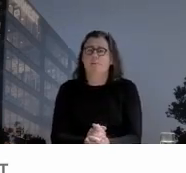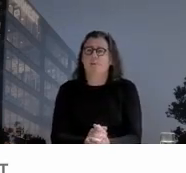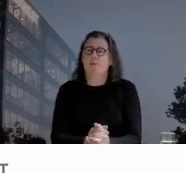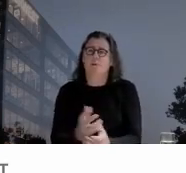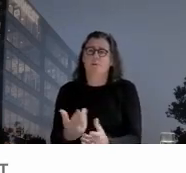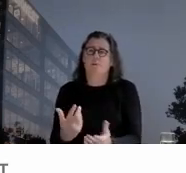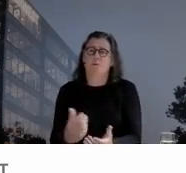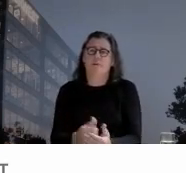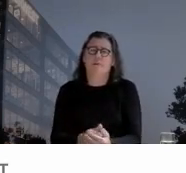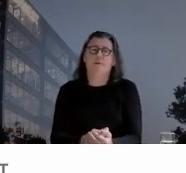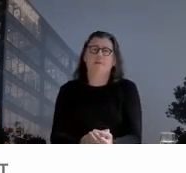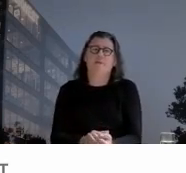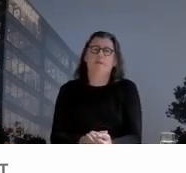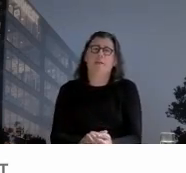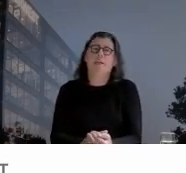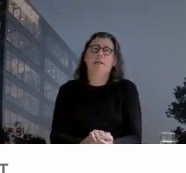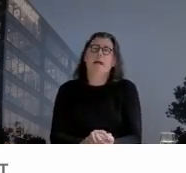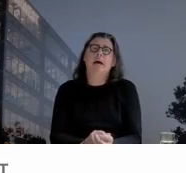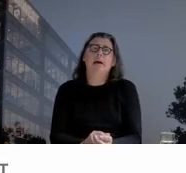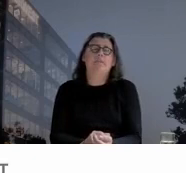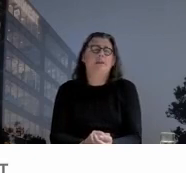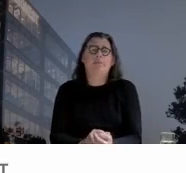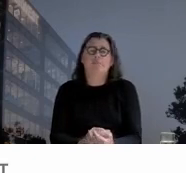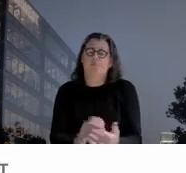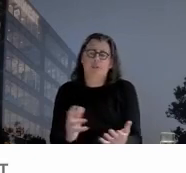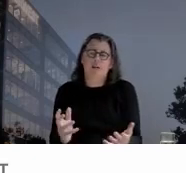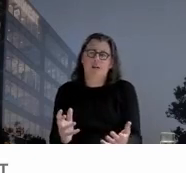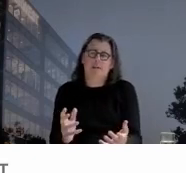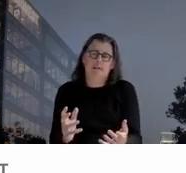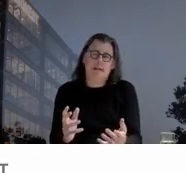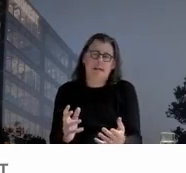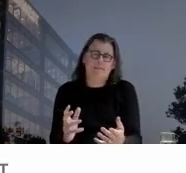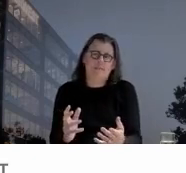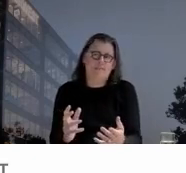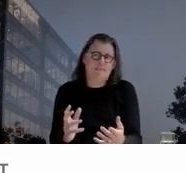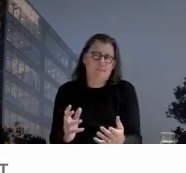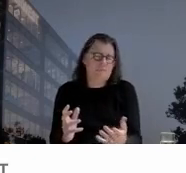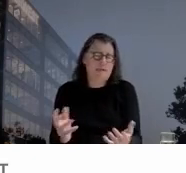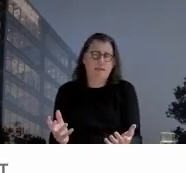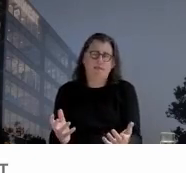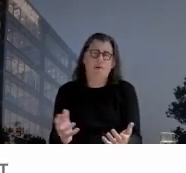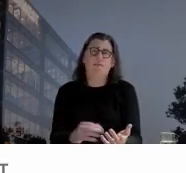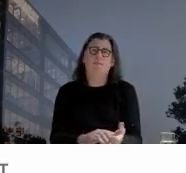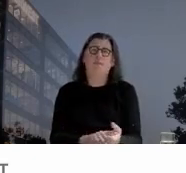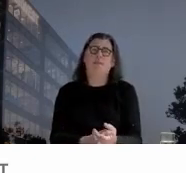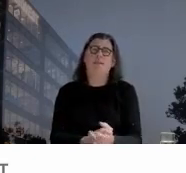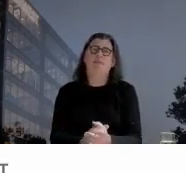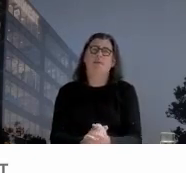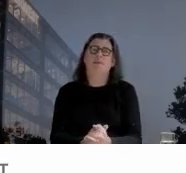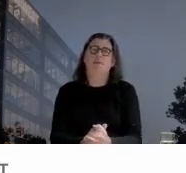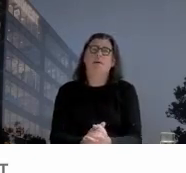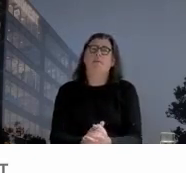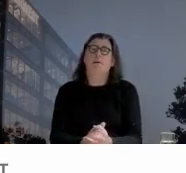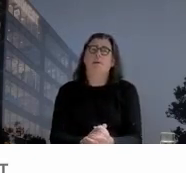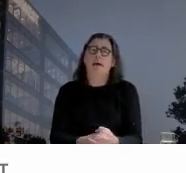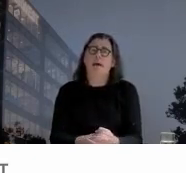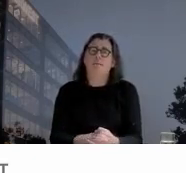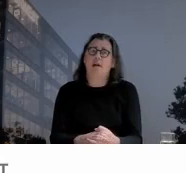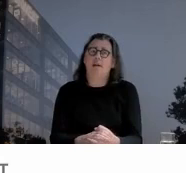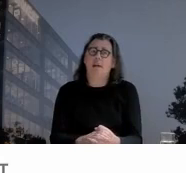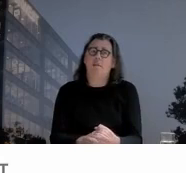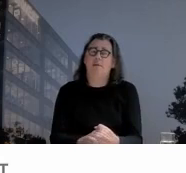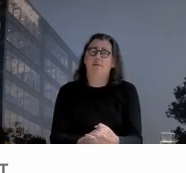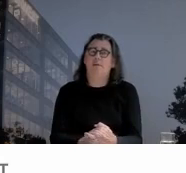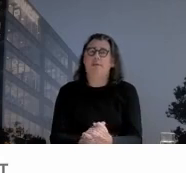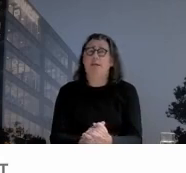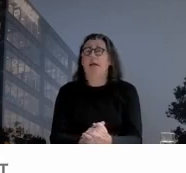meter office building, one of 3, the first of 3, 5 generic speculative office building, so